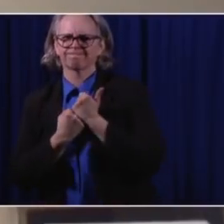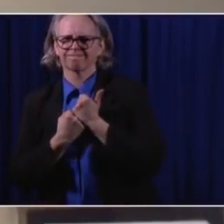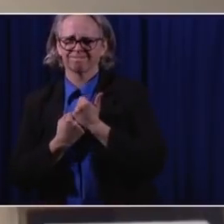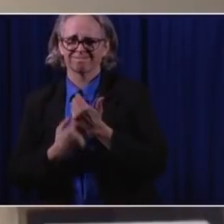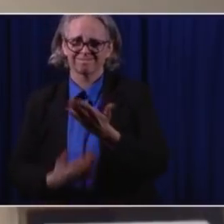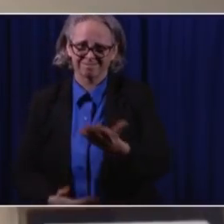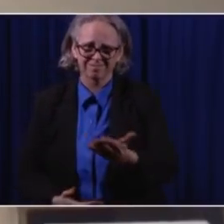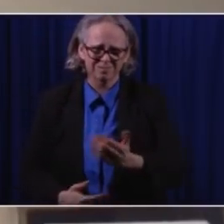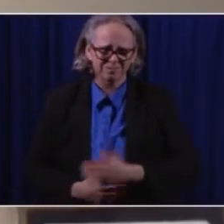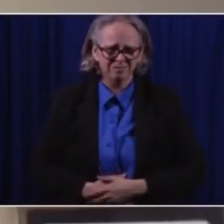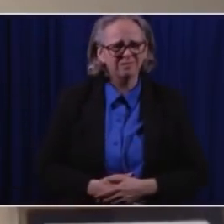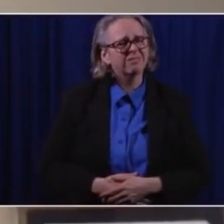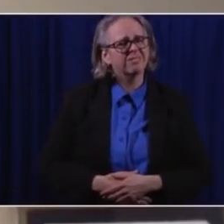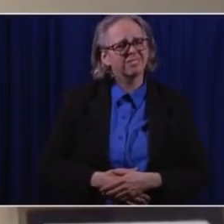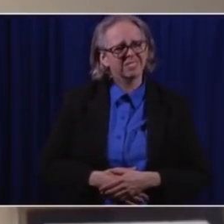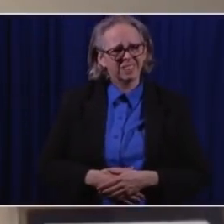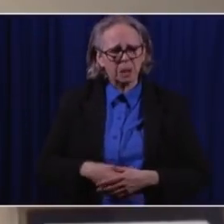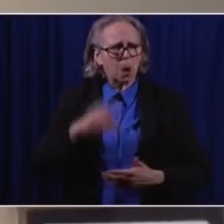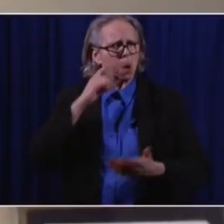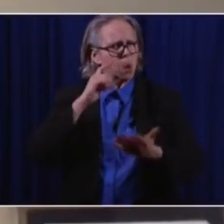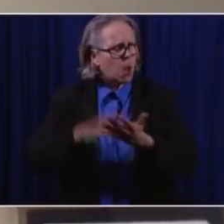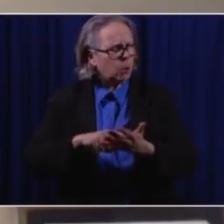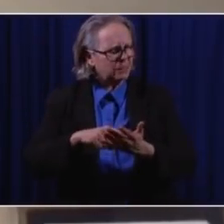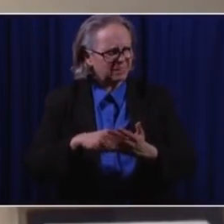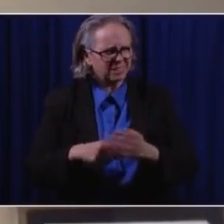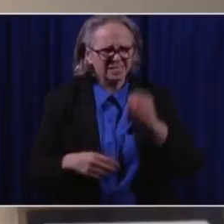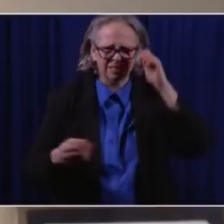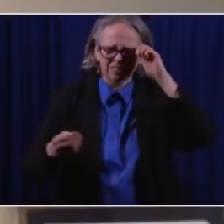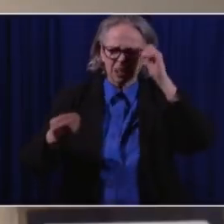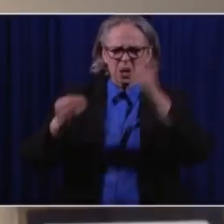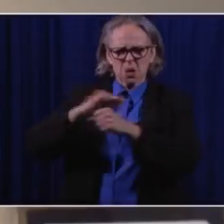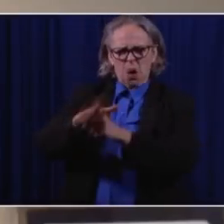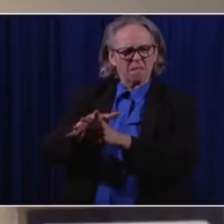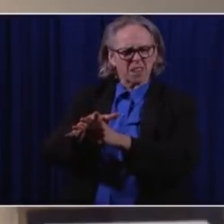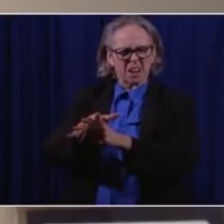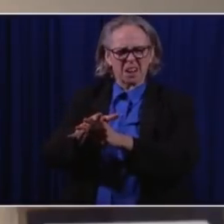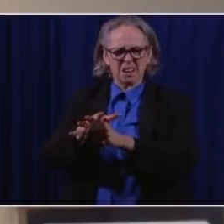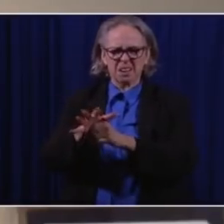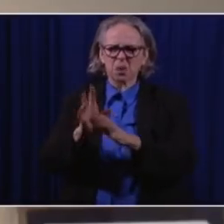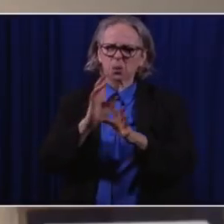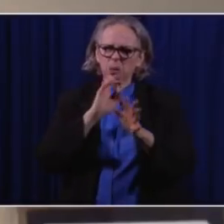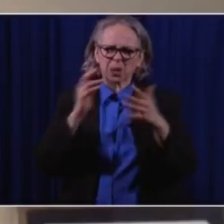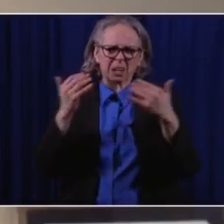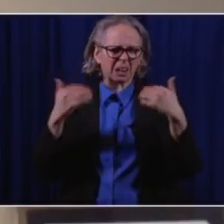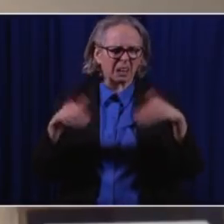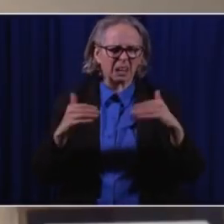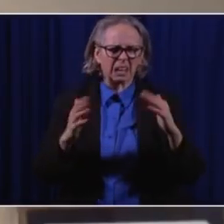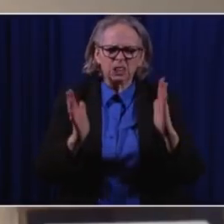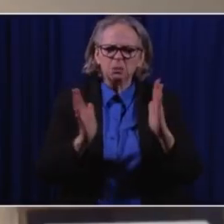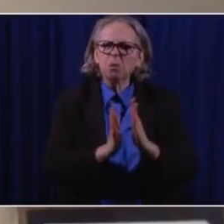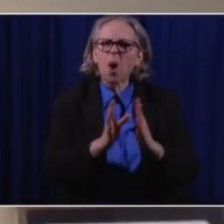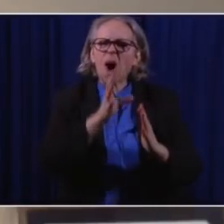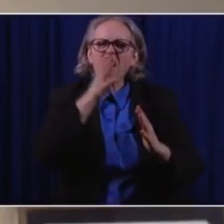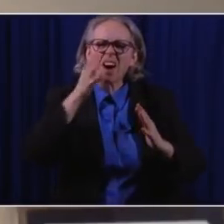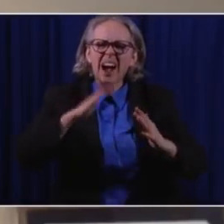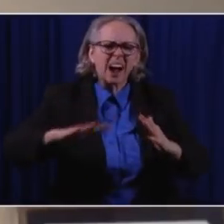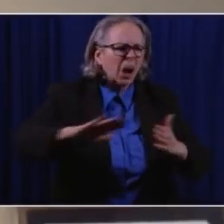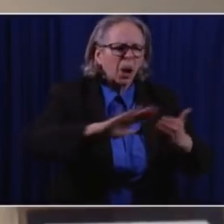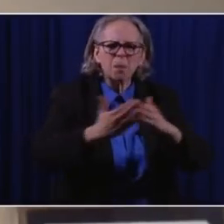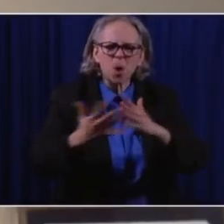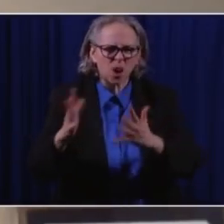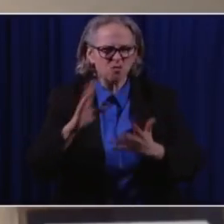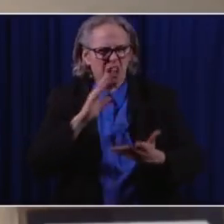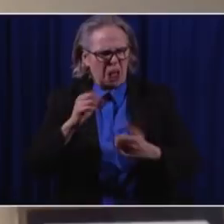this as well, COVID is hitting our smaller, more rural communities much, much harder now than it did at the beginning of the pandemic. And